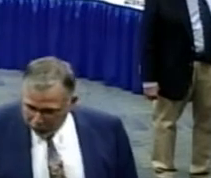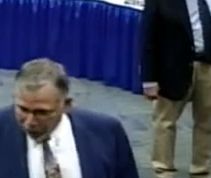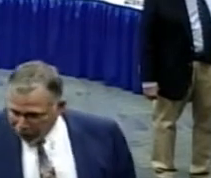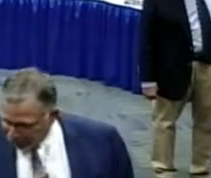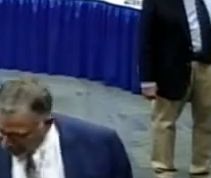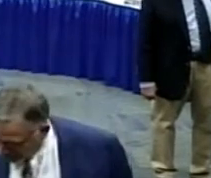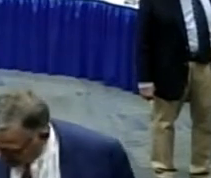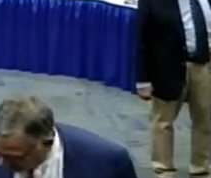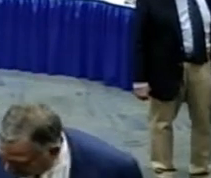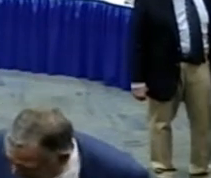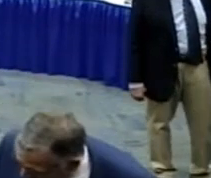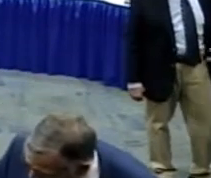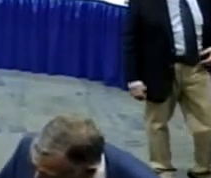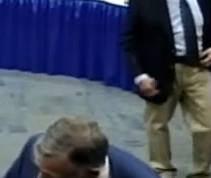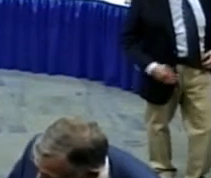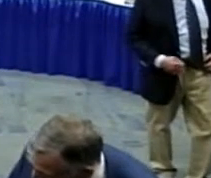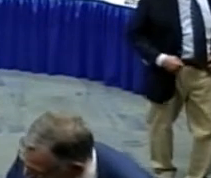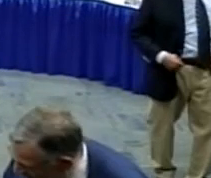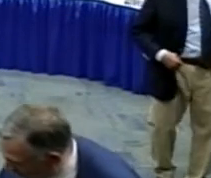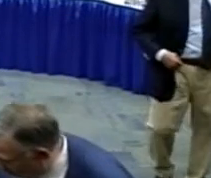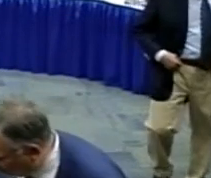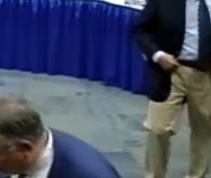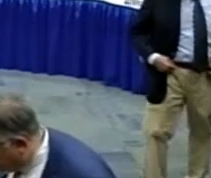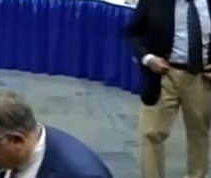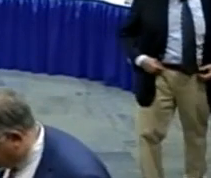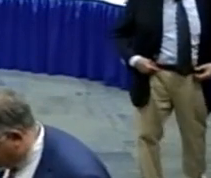For now, he is, yeah, but they're going to be moving.